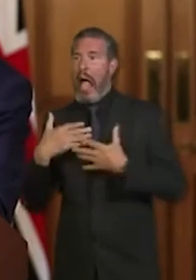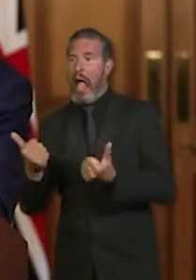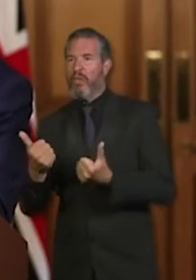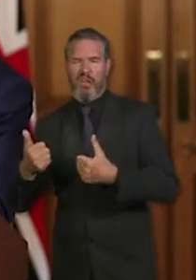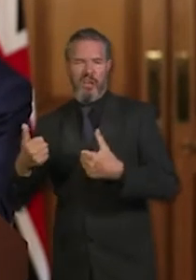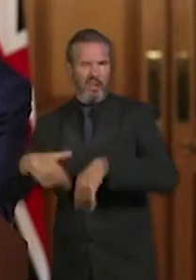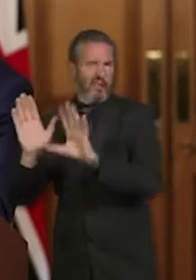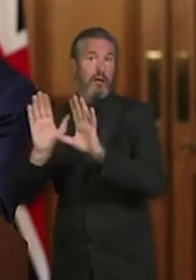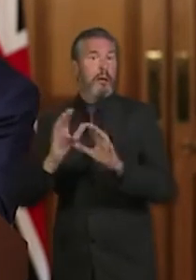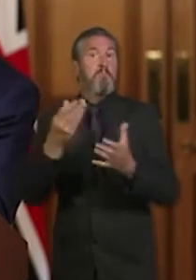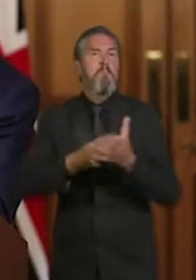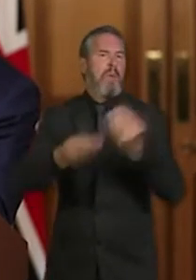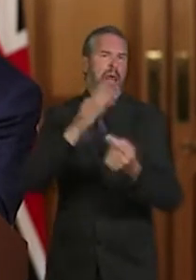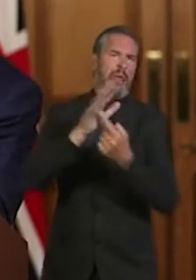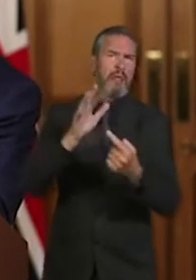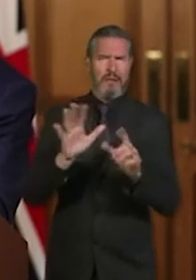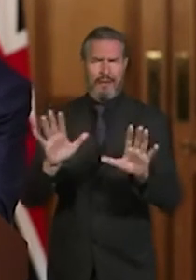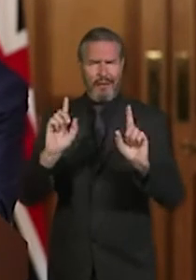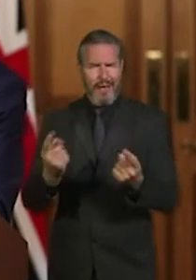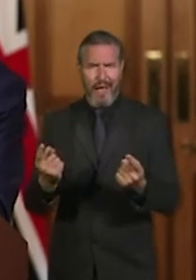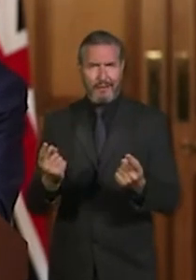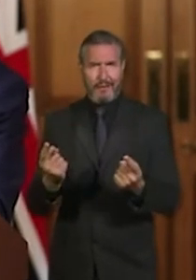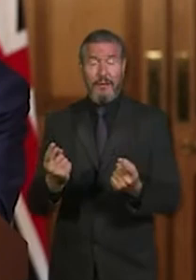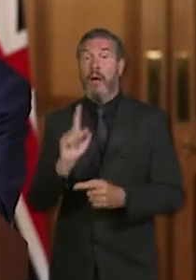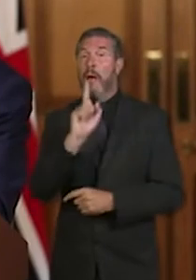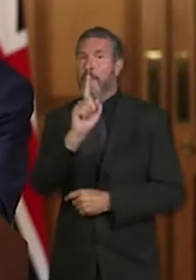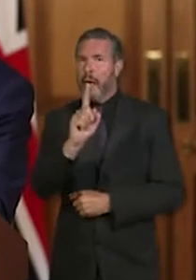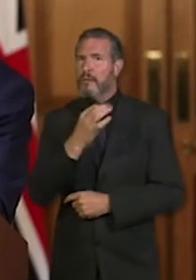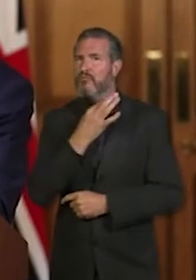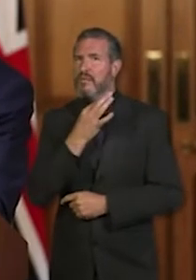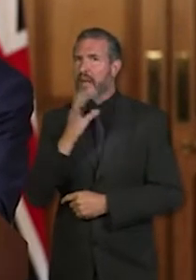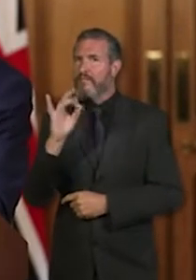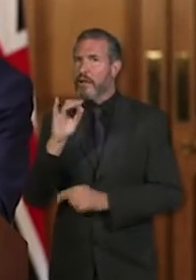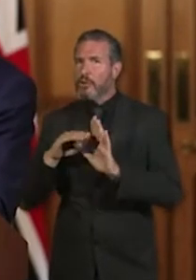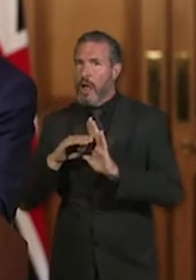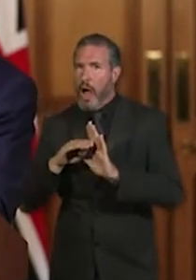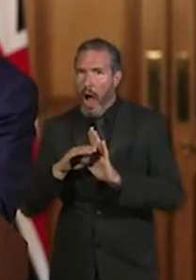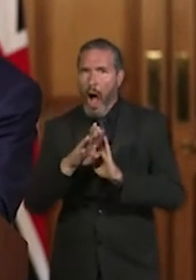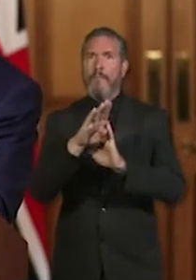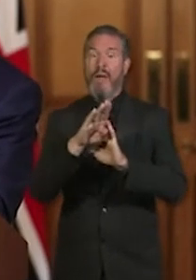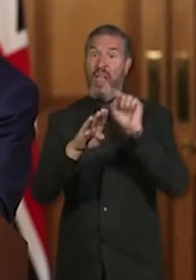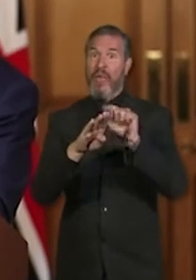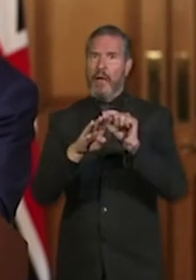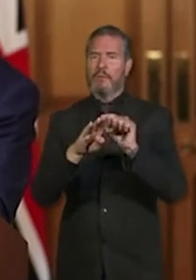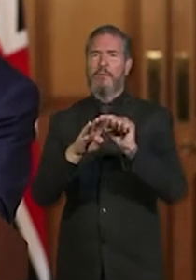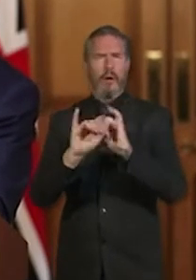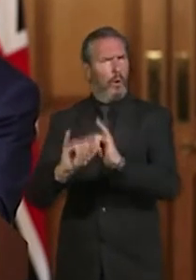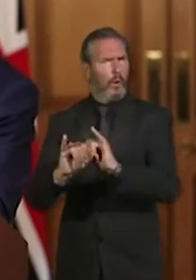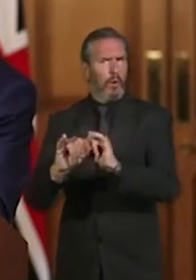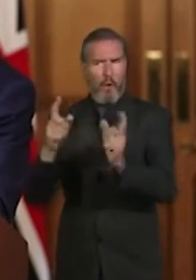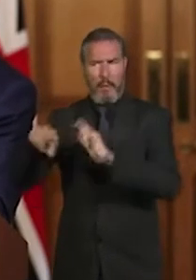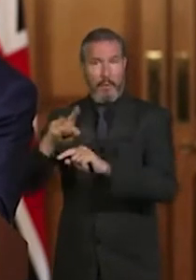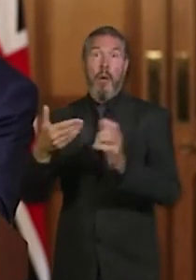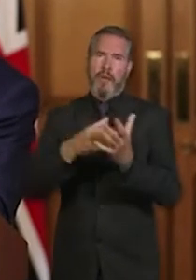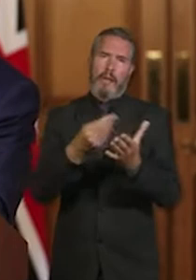A second spike would be hugely damaging for the economy. Of course, there's judgments over timing, but as